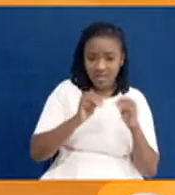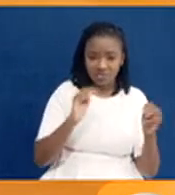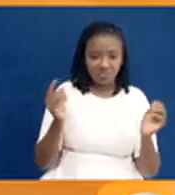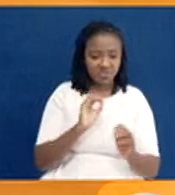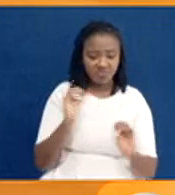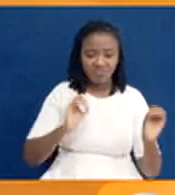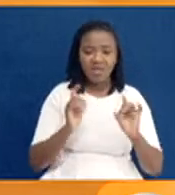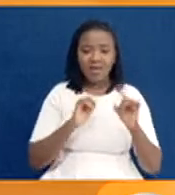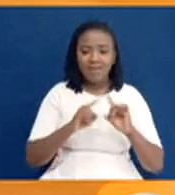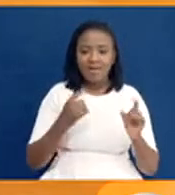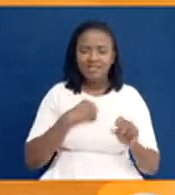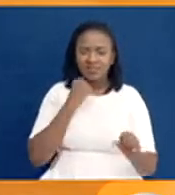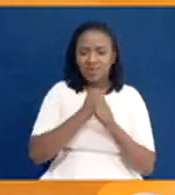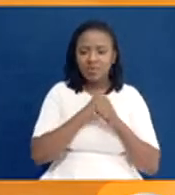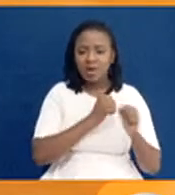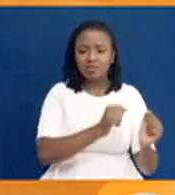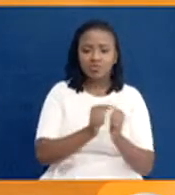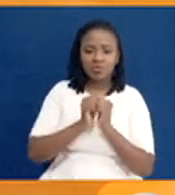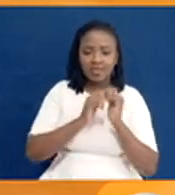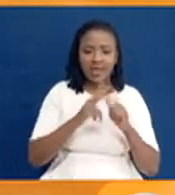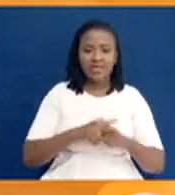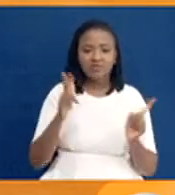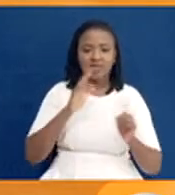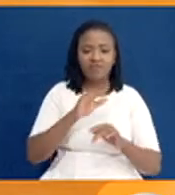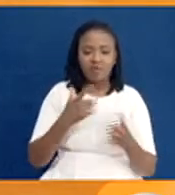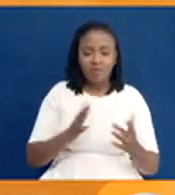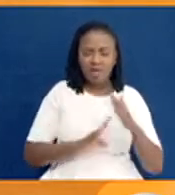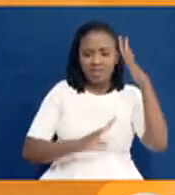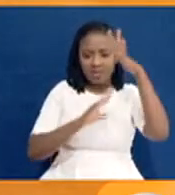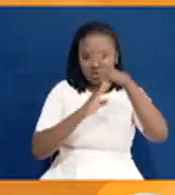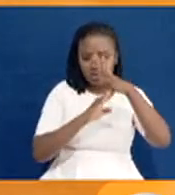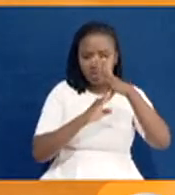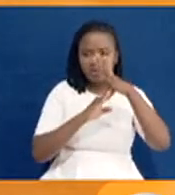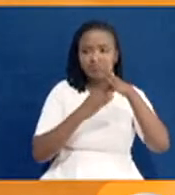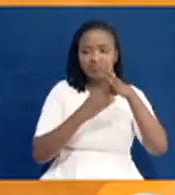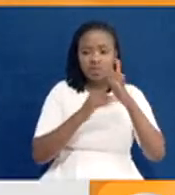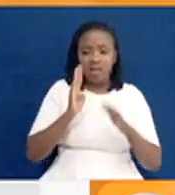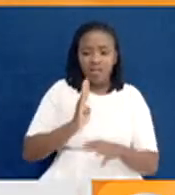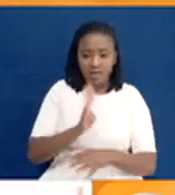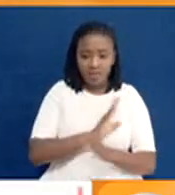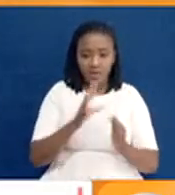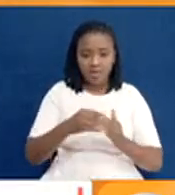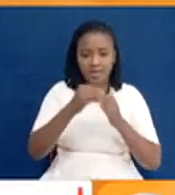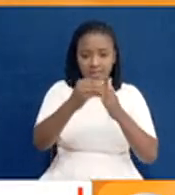collective effort that starts from the top with the board setting the tone